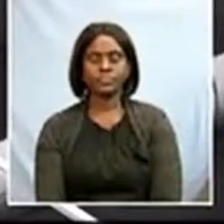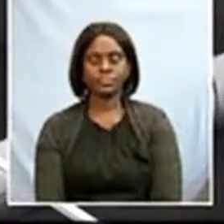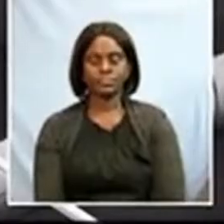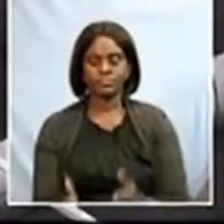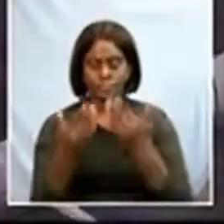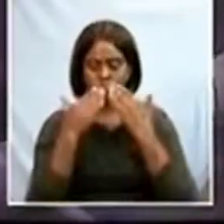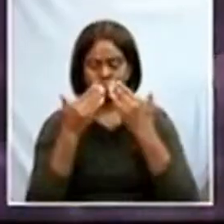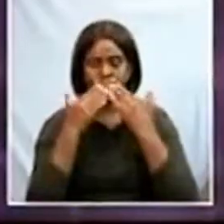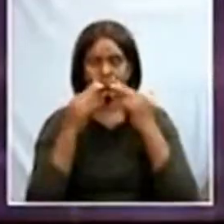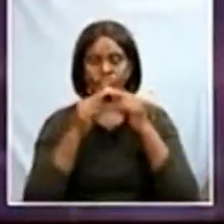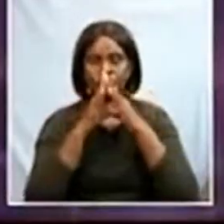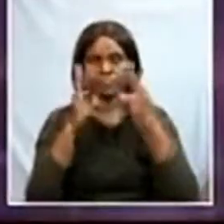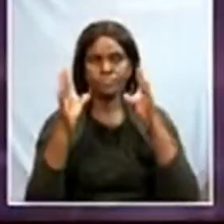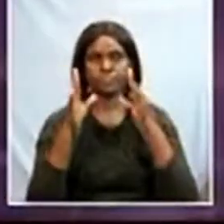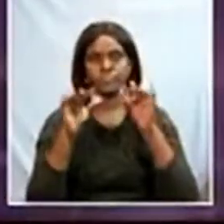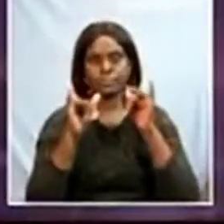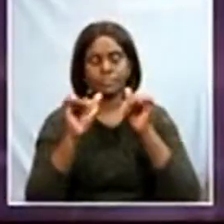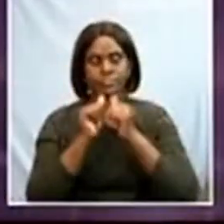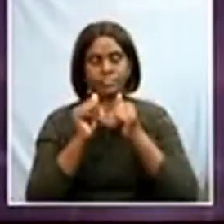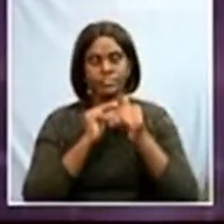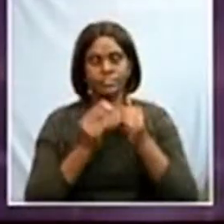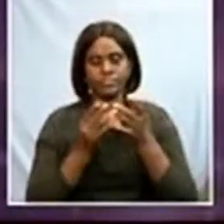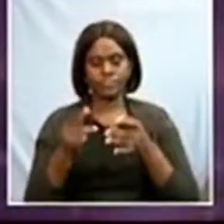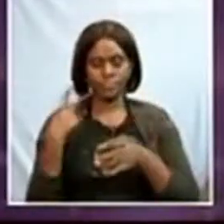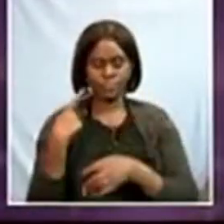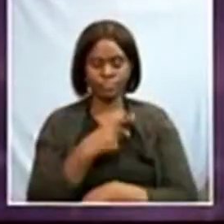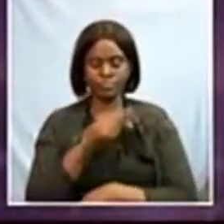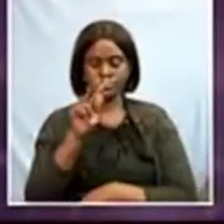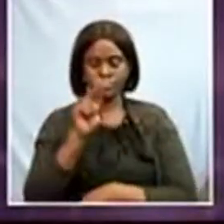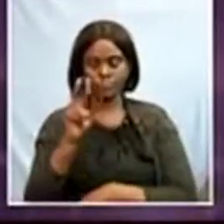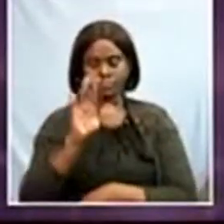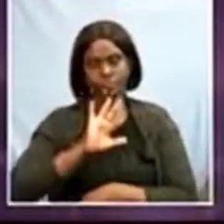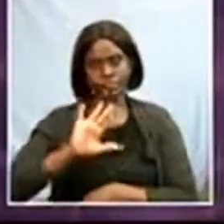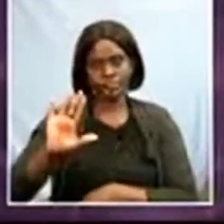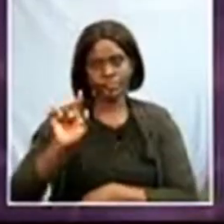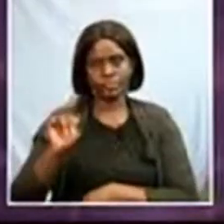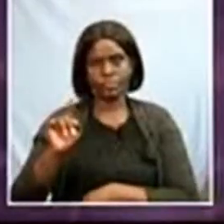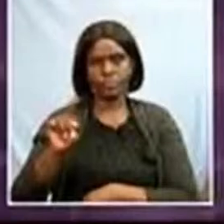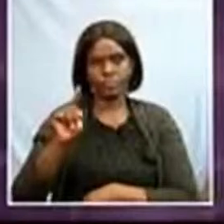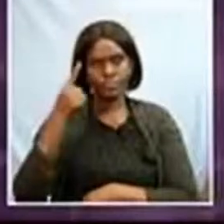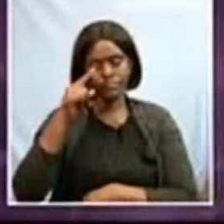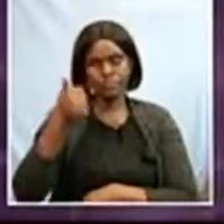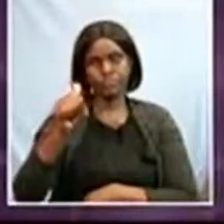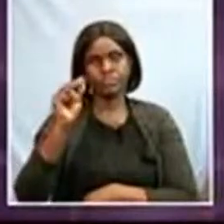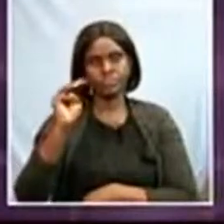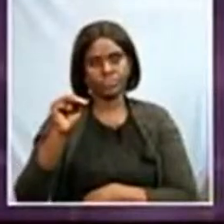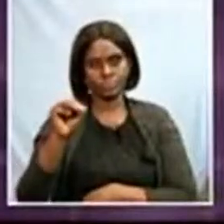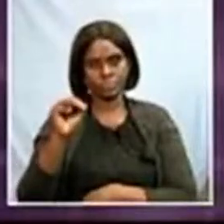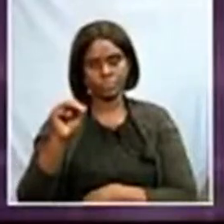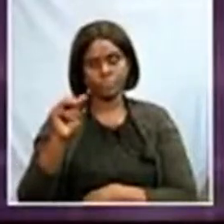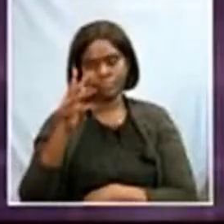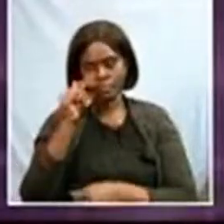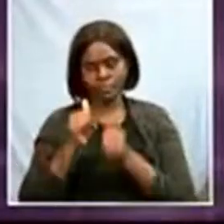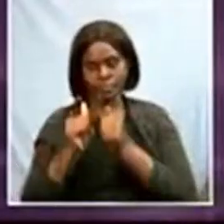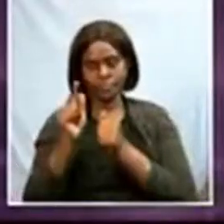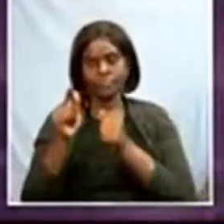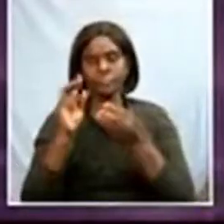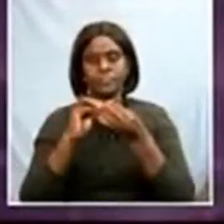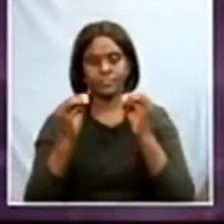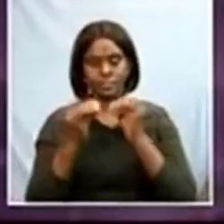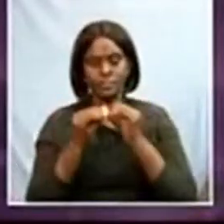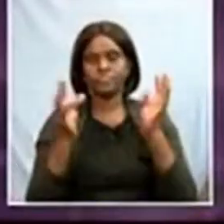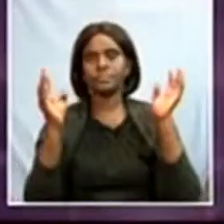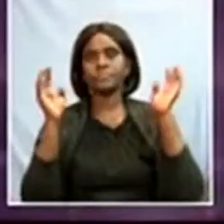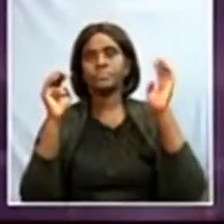Well, thank you so much for still being with us on Parliament Television. Business has been suspended for 10 minutes. This is due to the